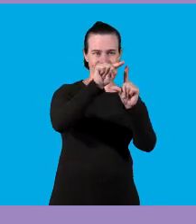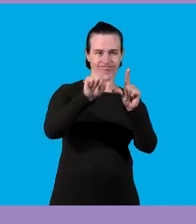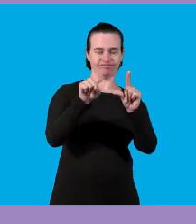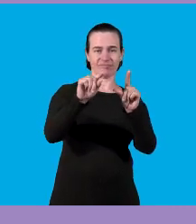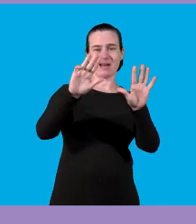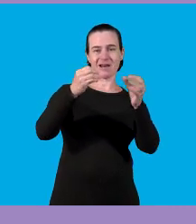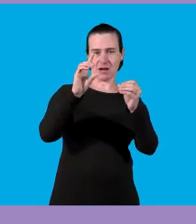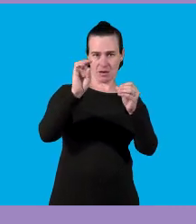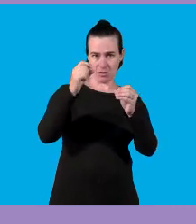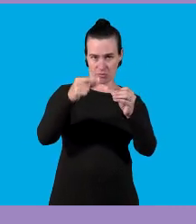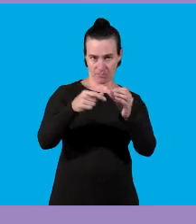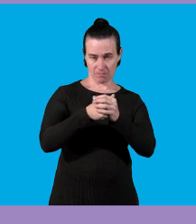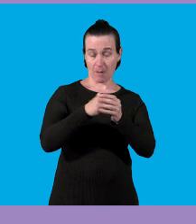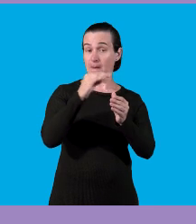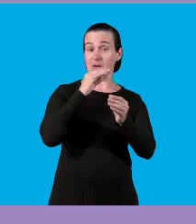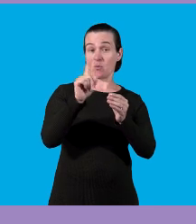So we'll then say